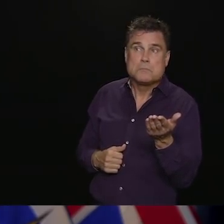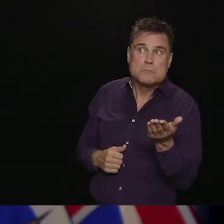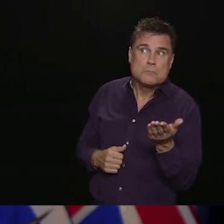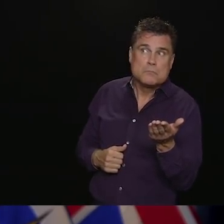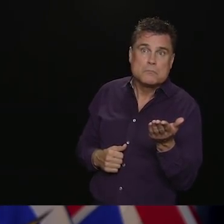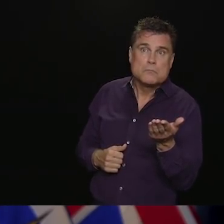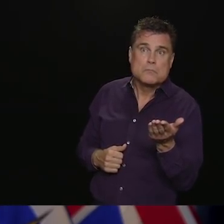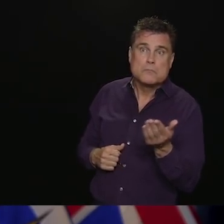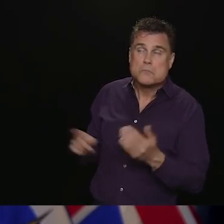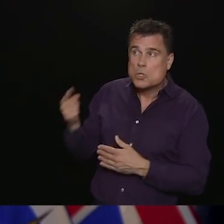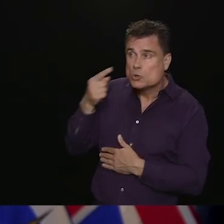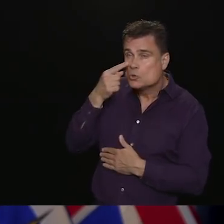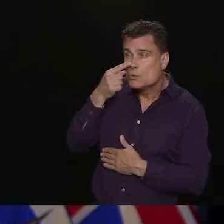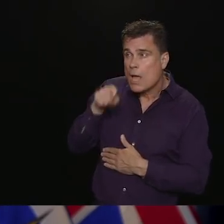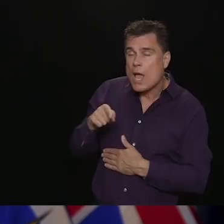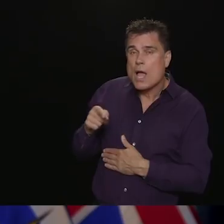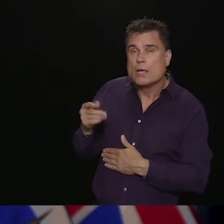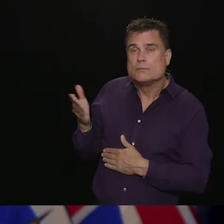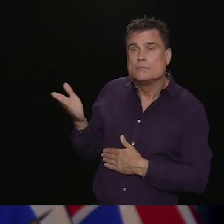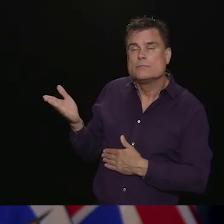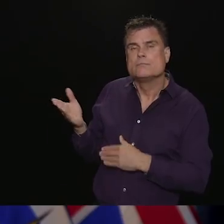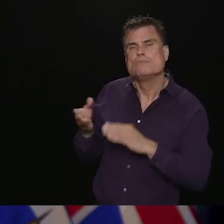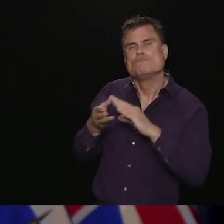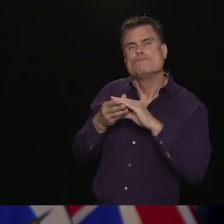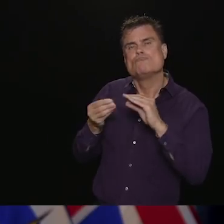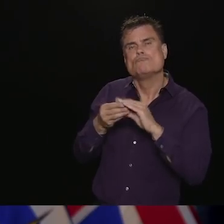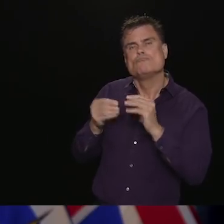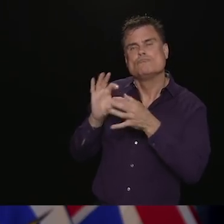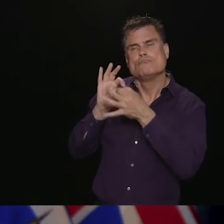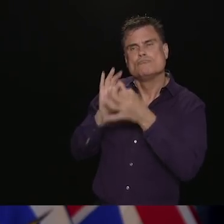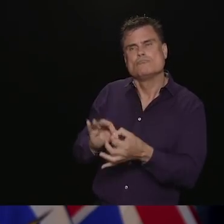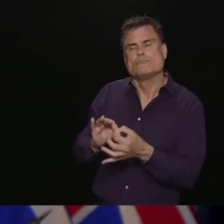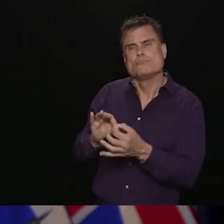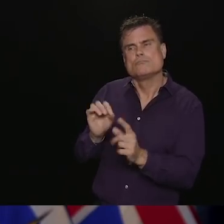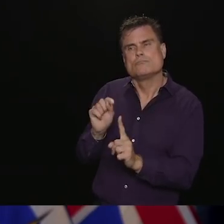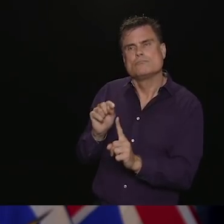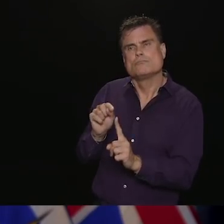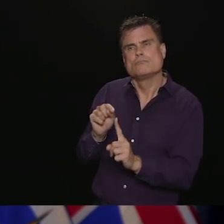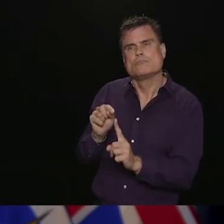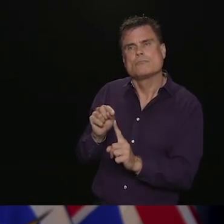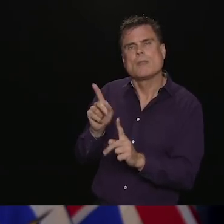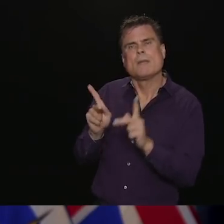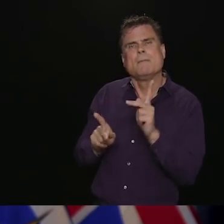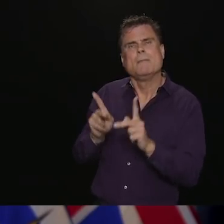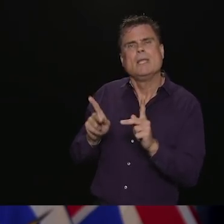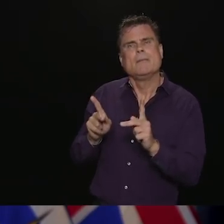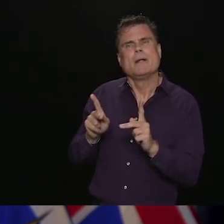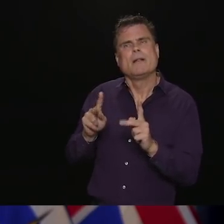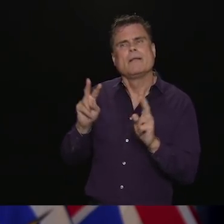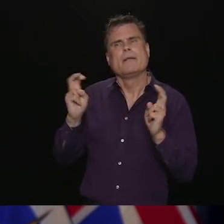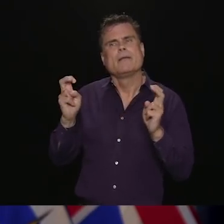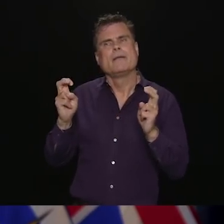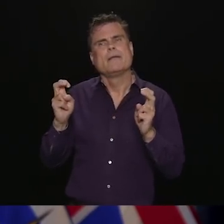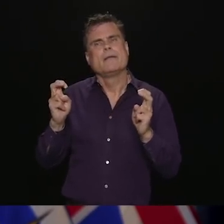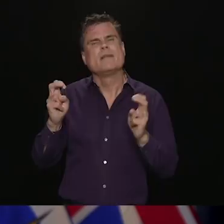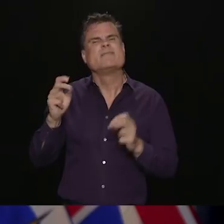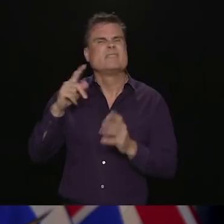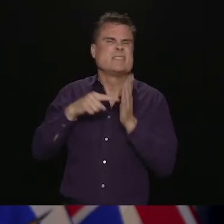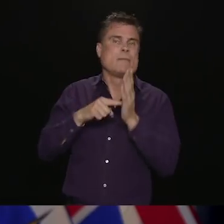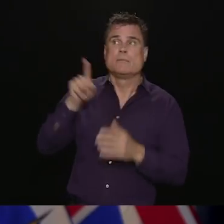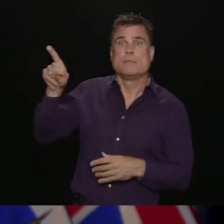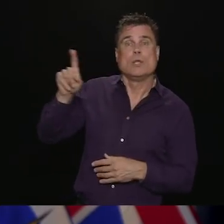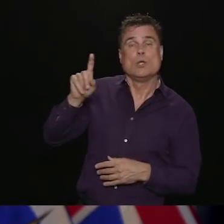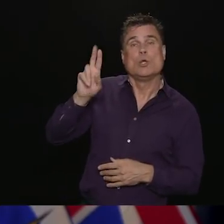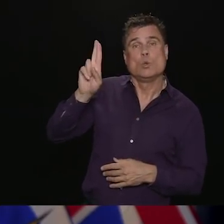hear your assessment of this controversy that's emerged in the United Kingdom over the study in The